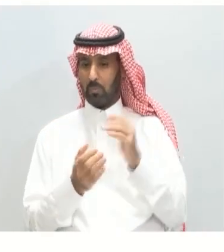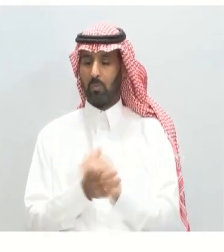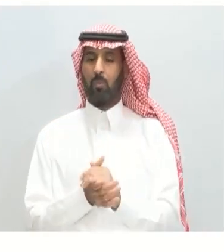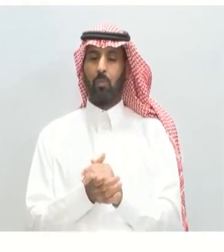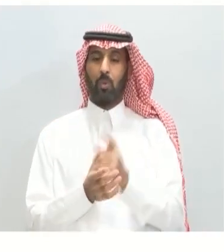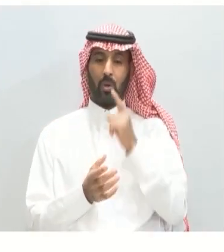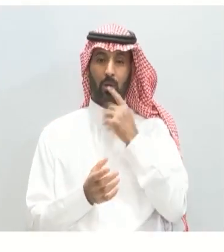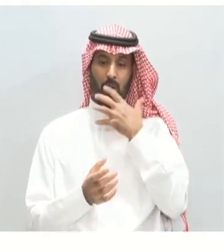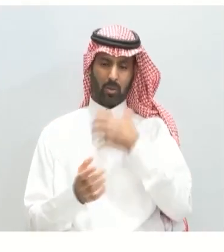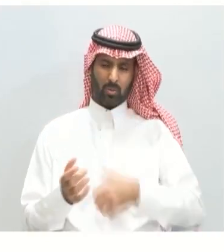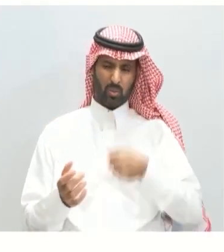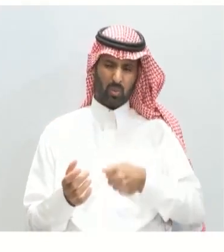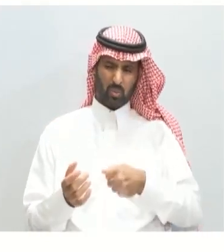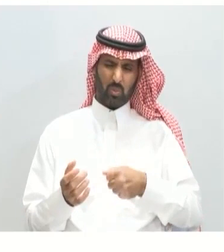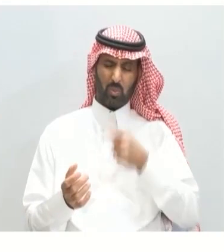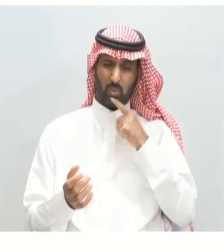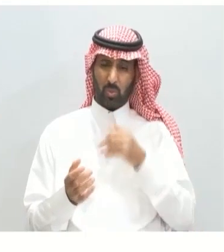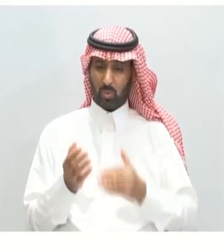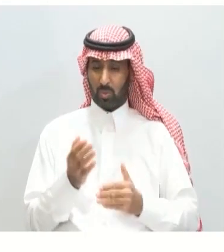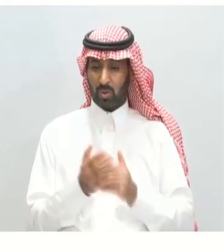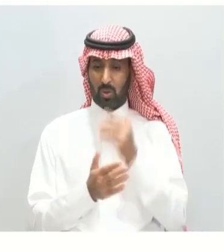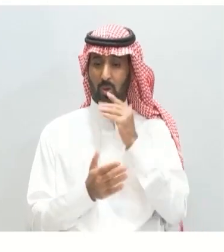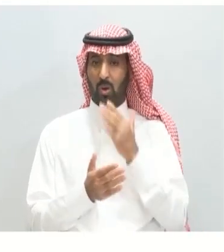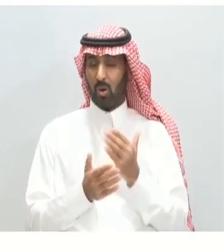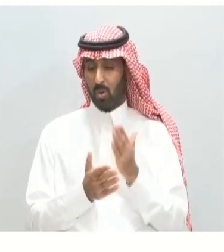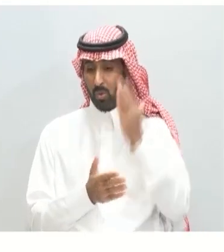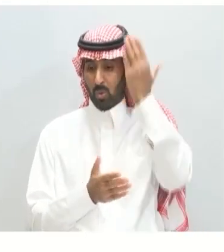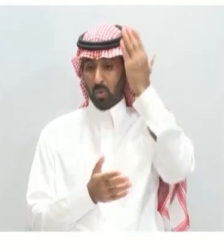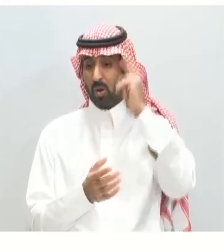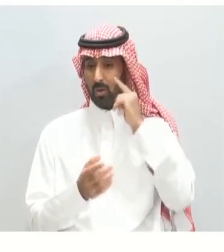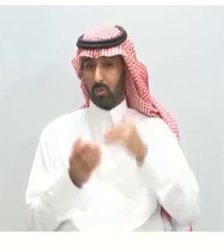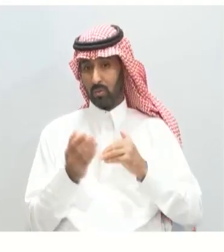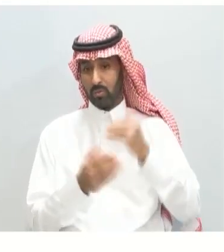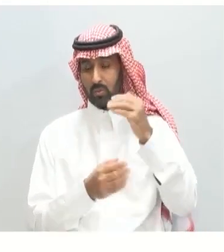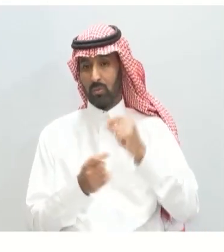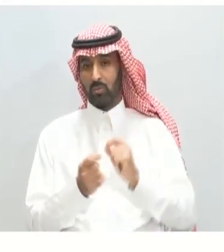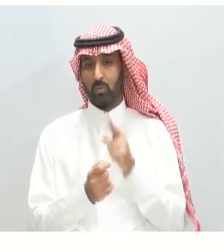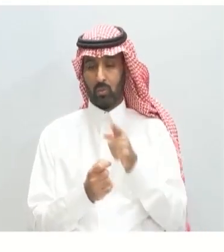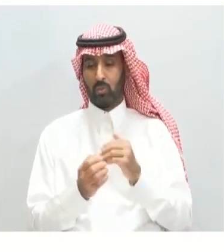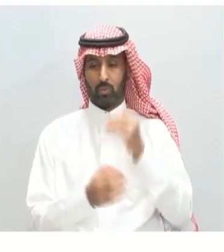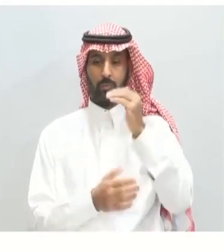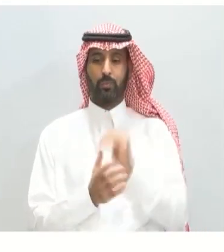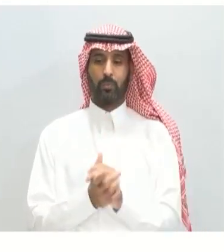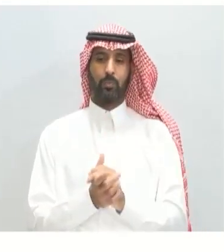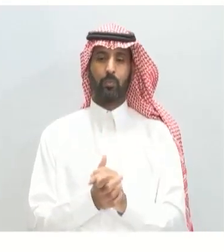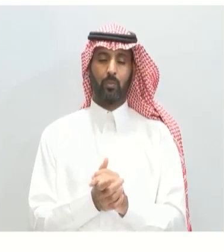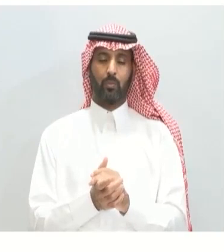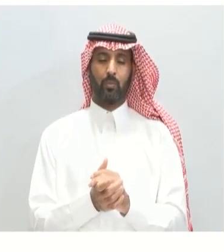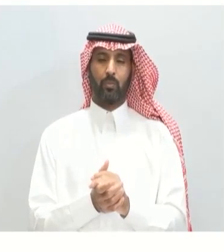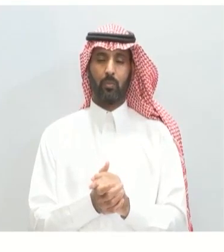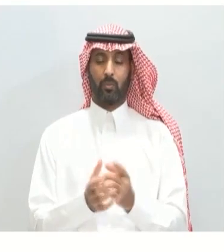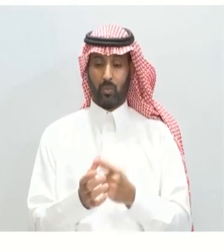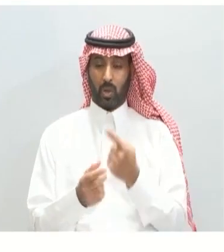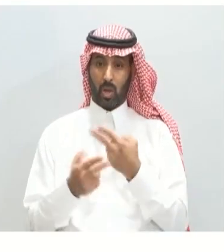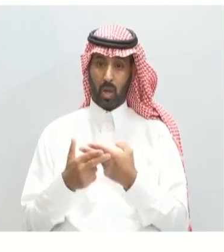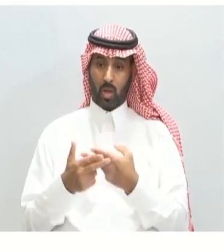The older you get, the taller you get. If you remember, this the one is the result